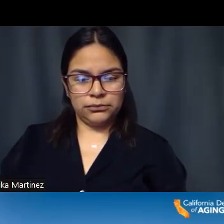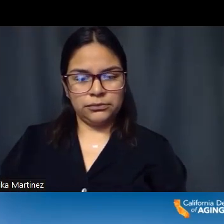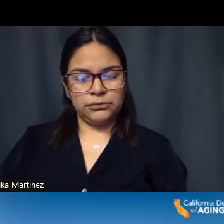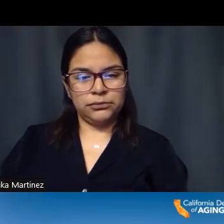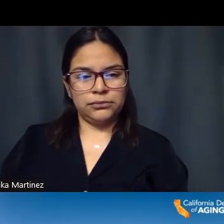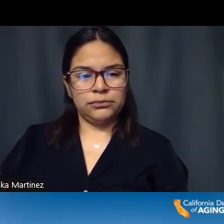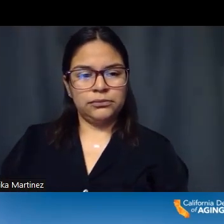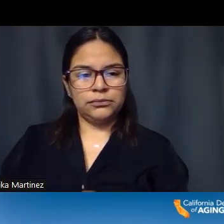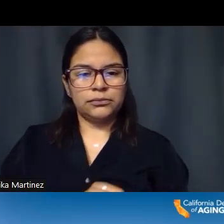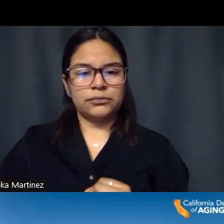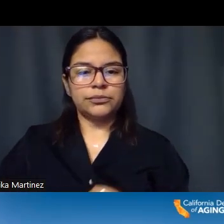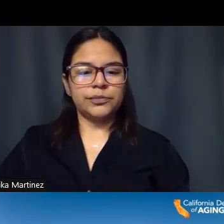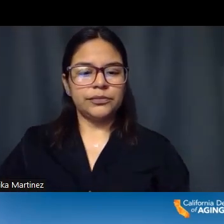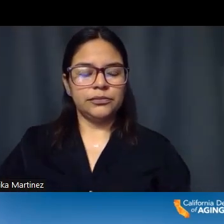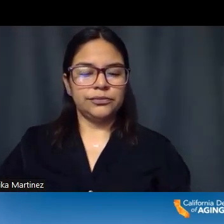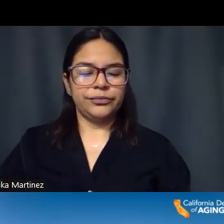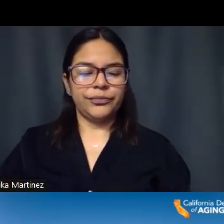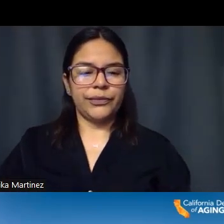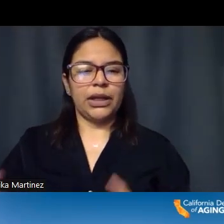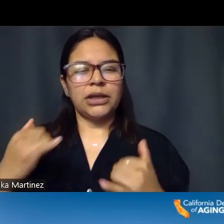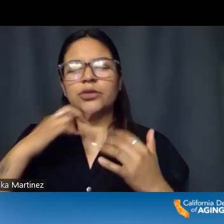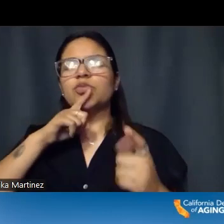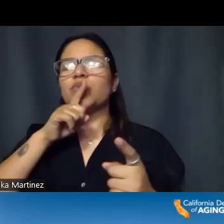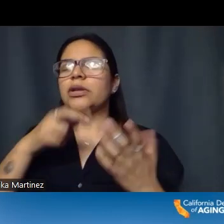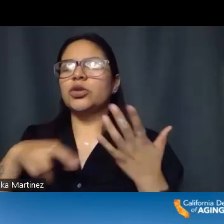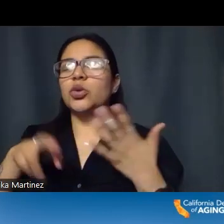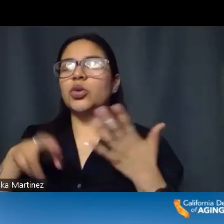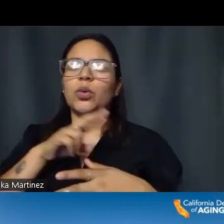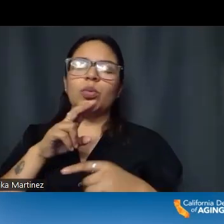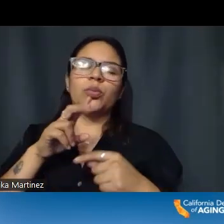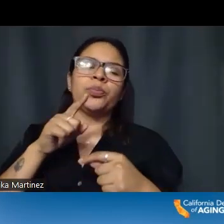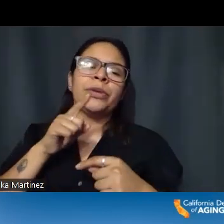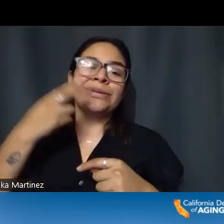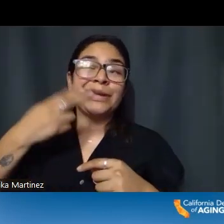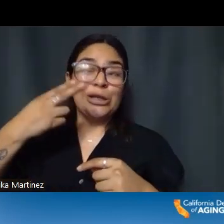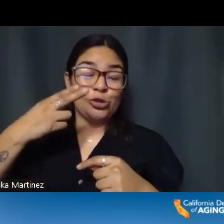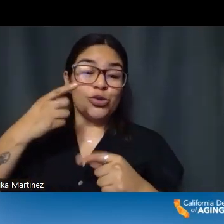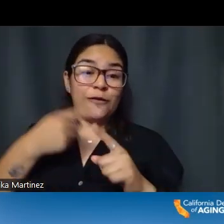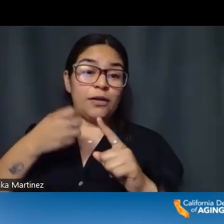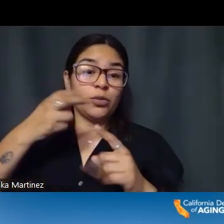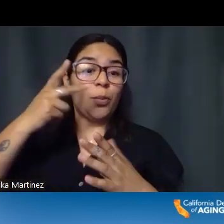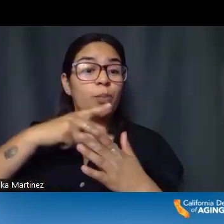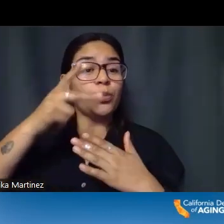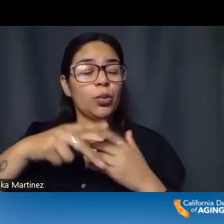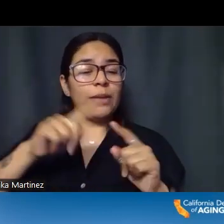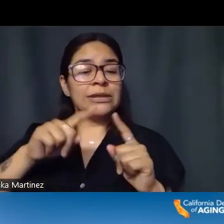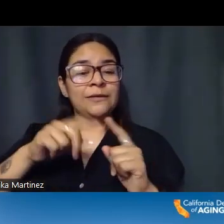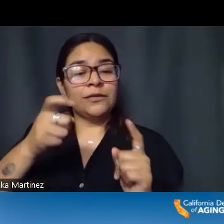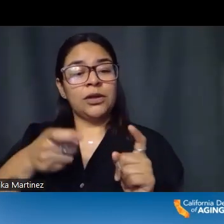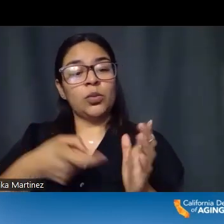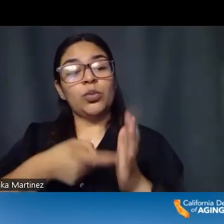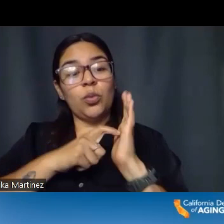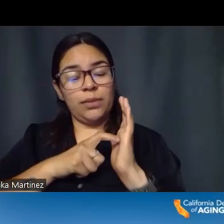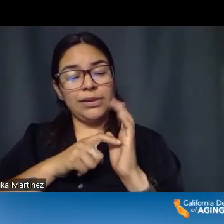Next slide. This is just an overview on our webpage, and this has all the history of the program and all the different requirements. This is a